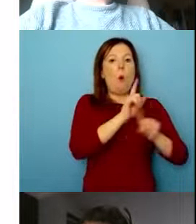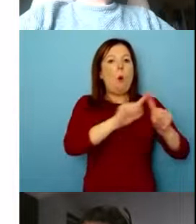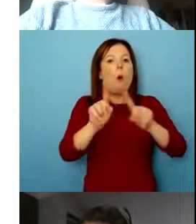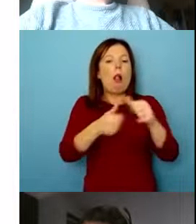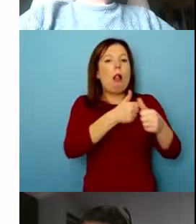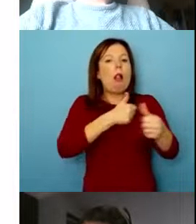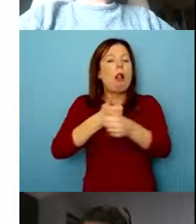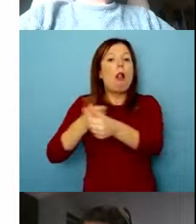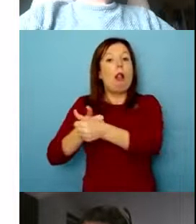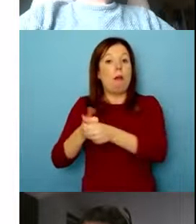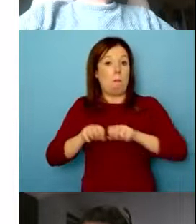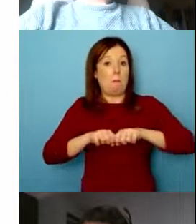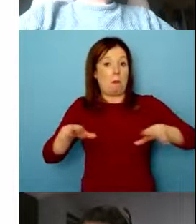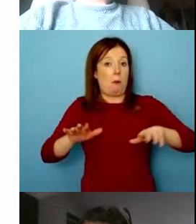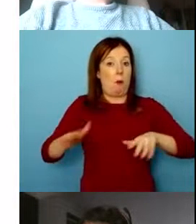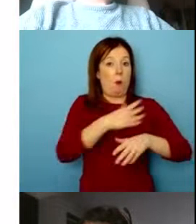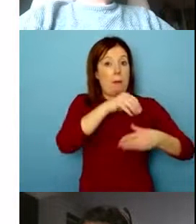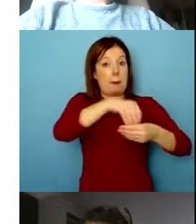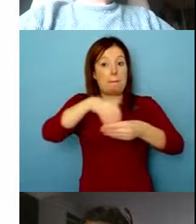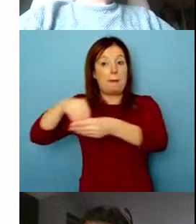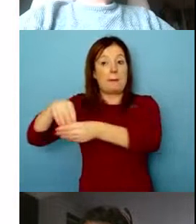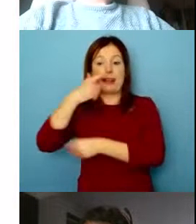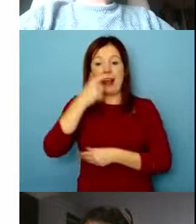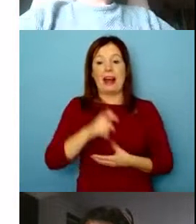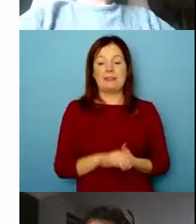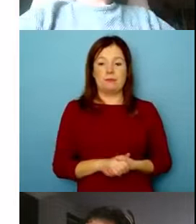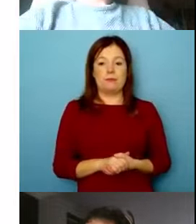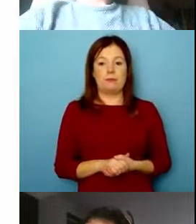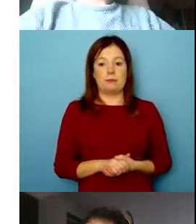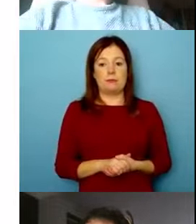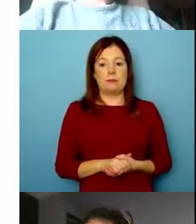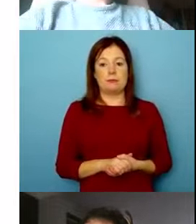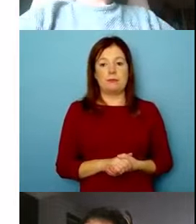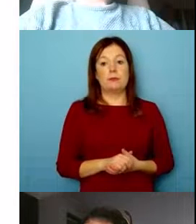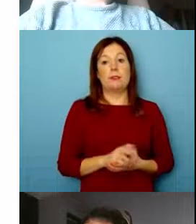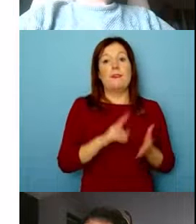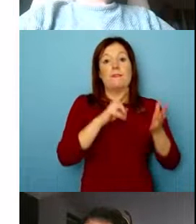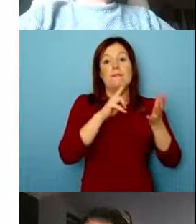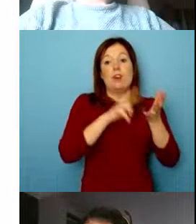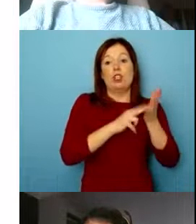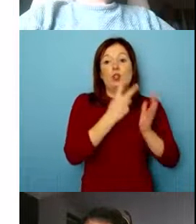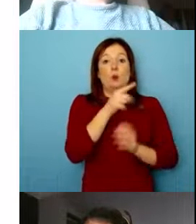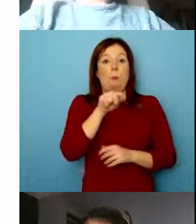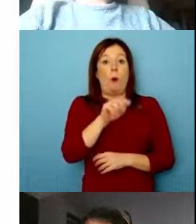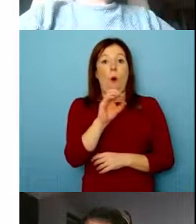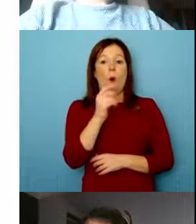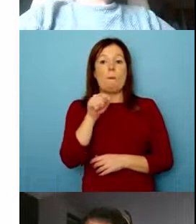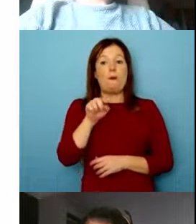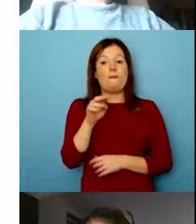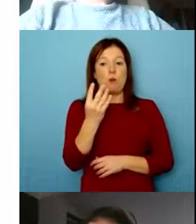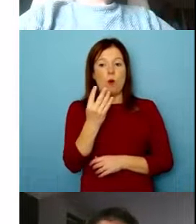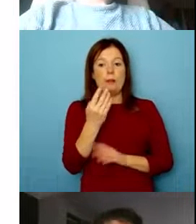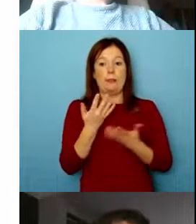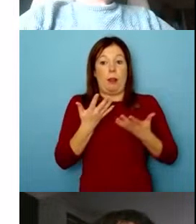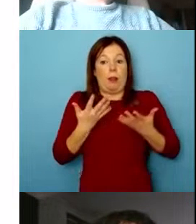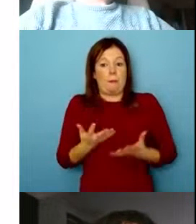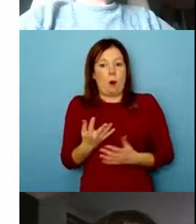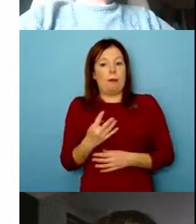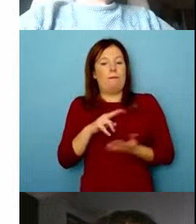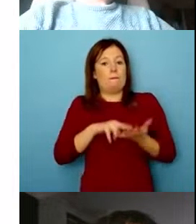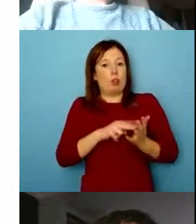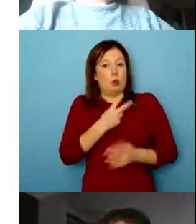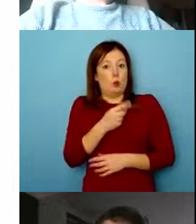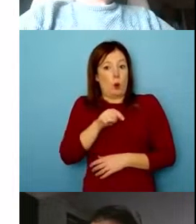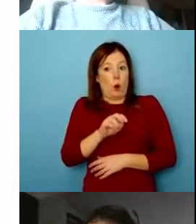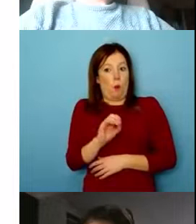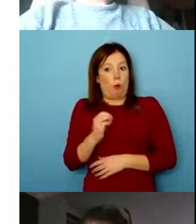devices. So for HBBTV 204, the current version, 203, can do quite a lot